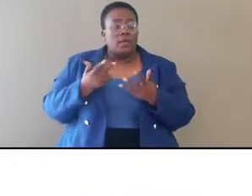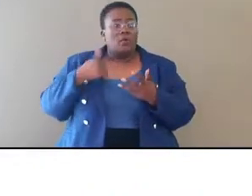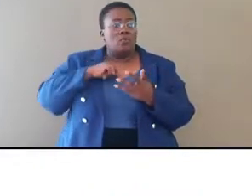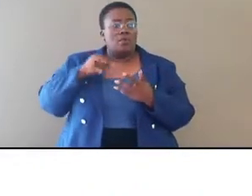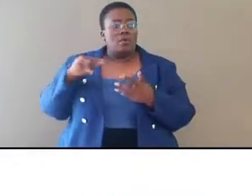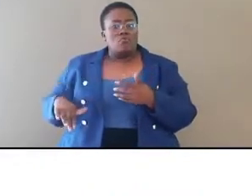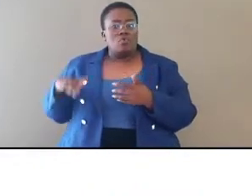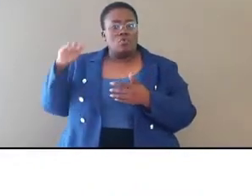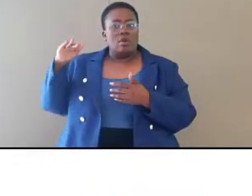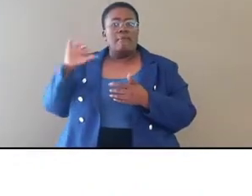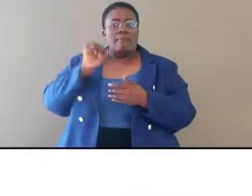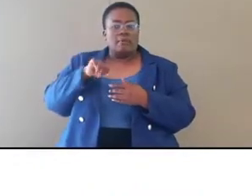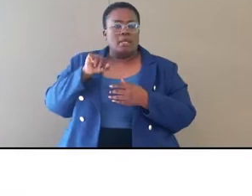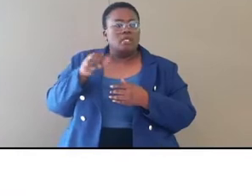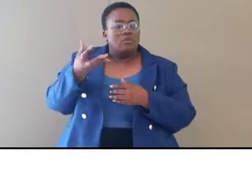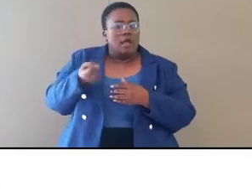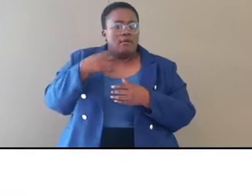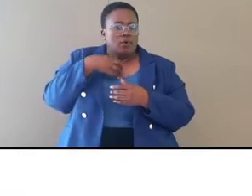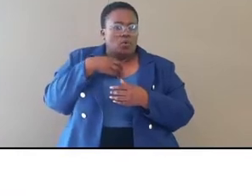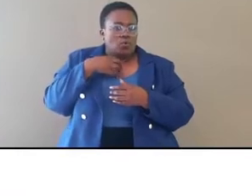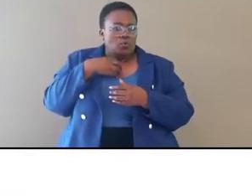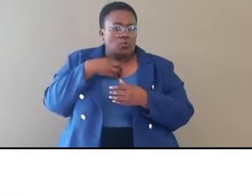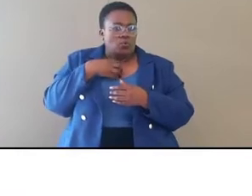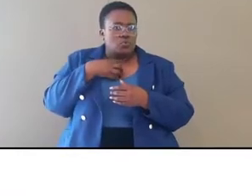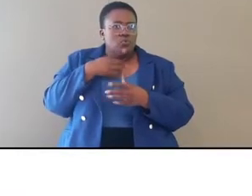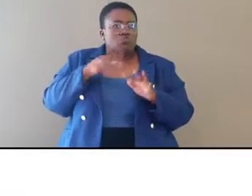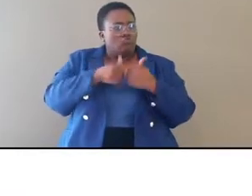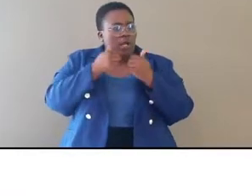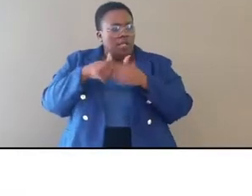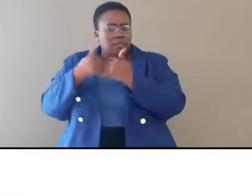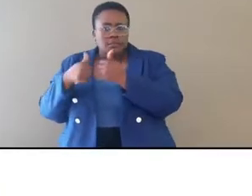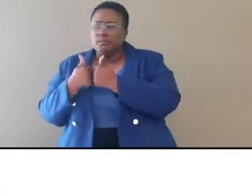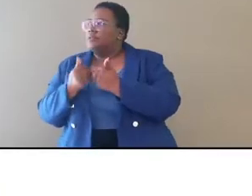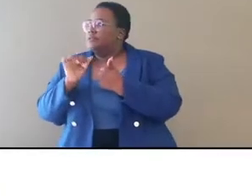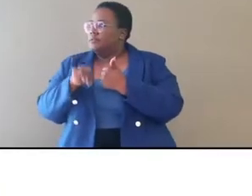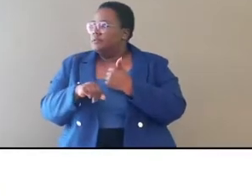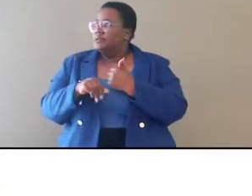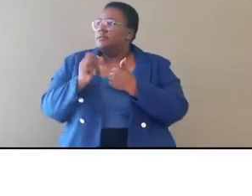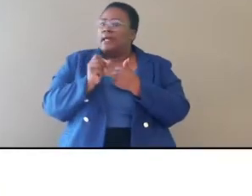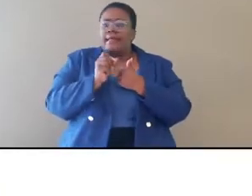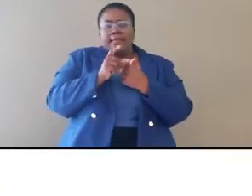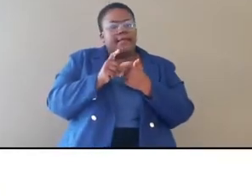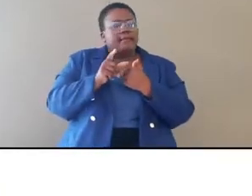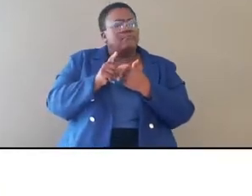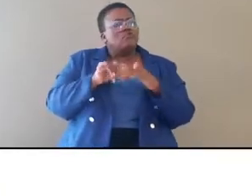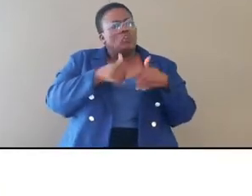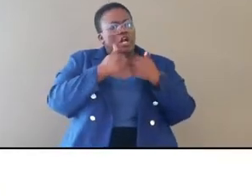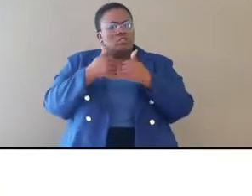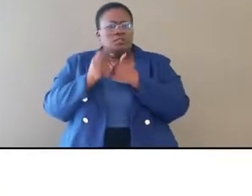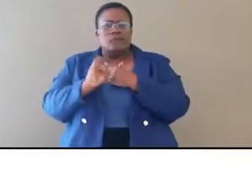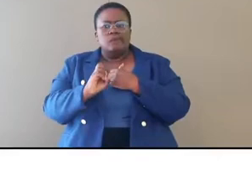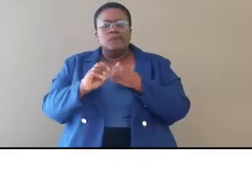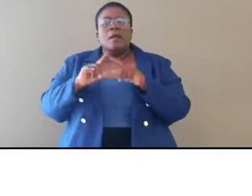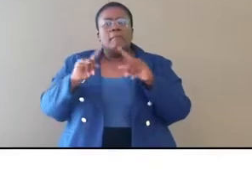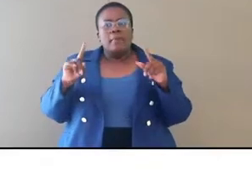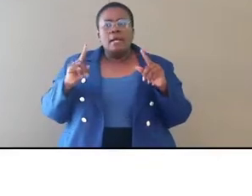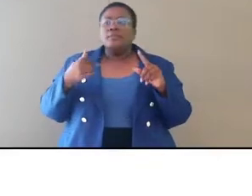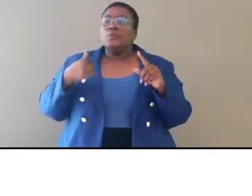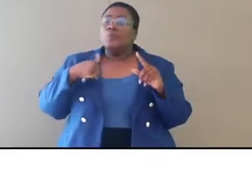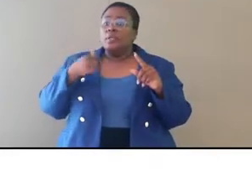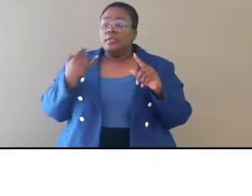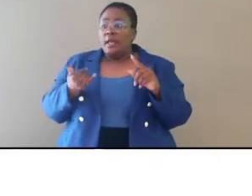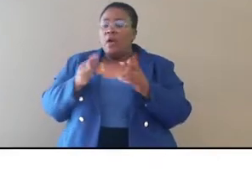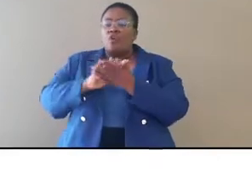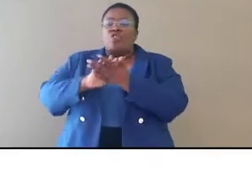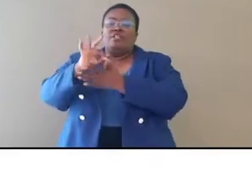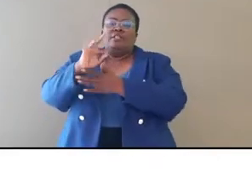of course, we've got our own, you know, challenges, we've got our own gaps, but at least we are reaching out to 13 million